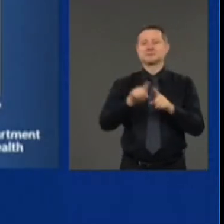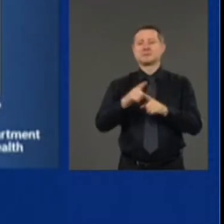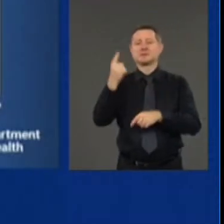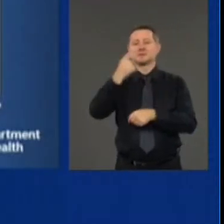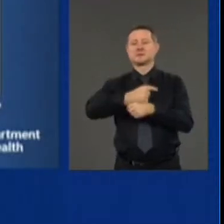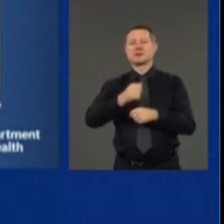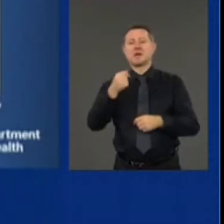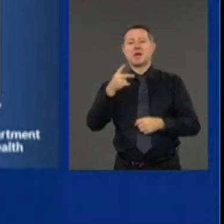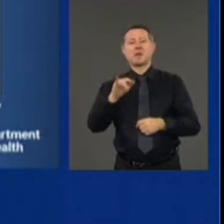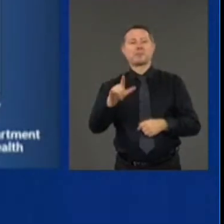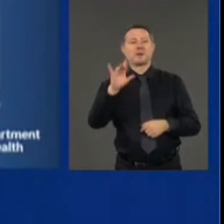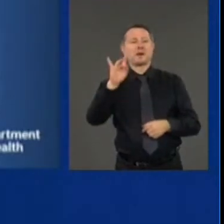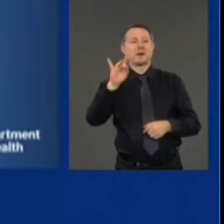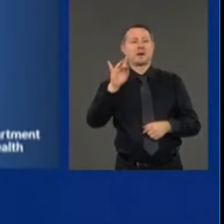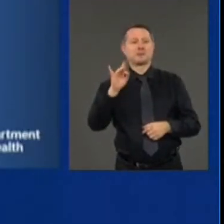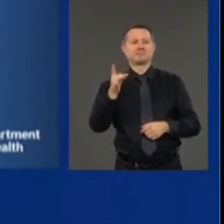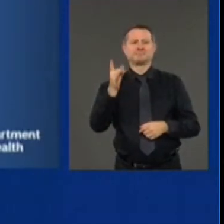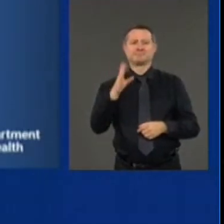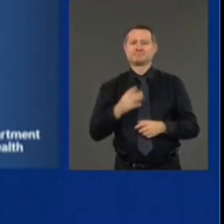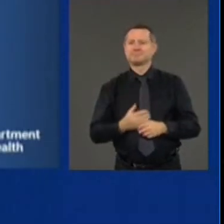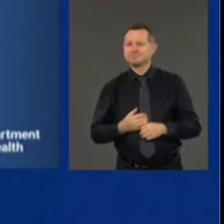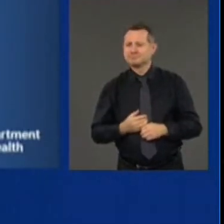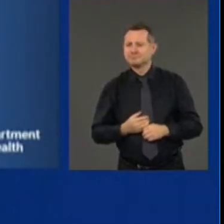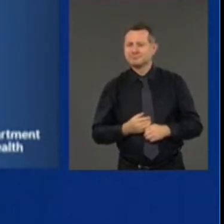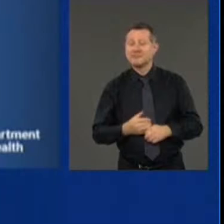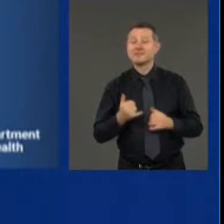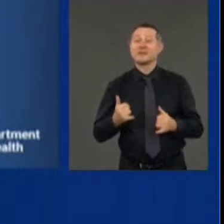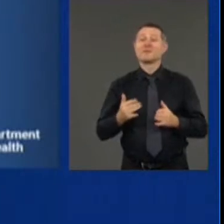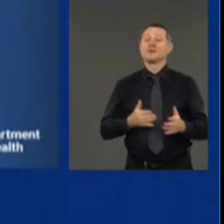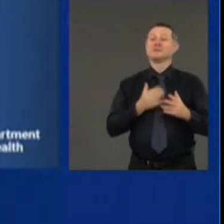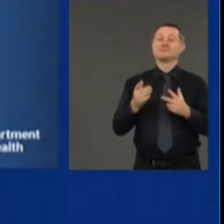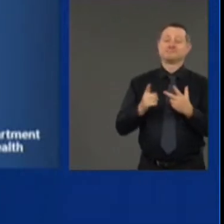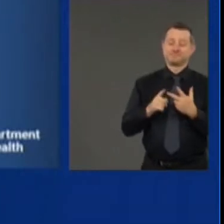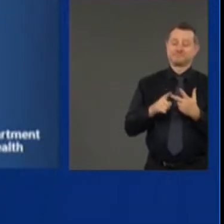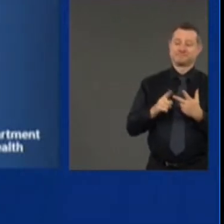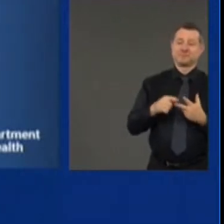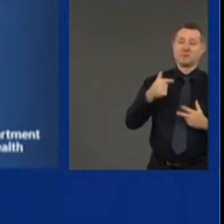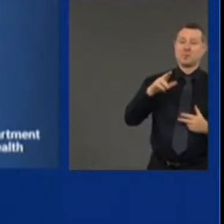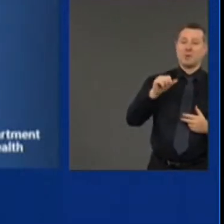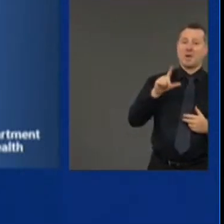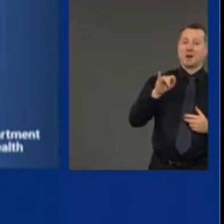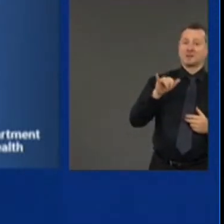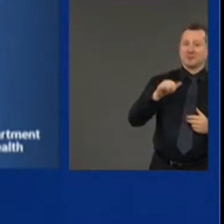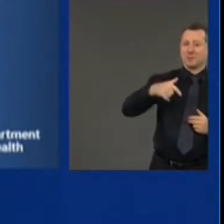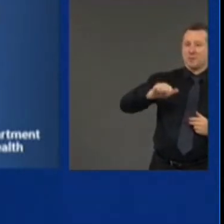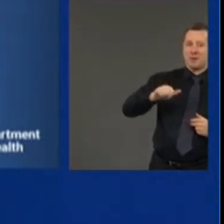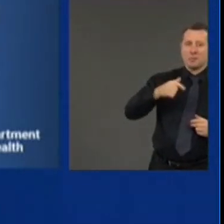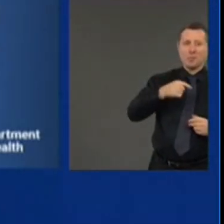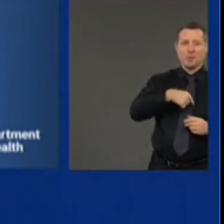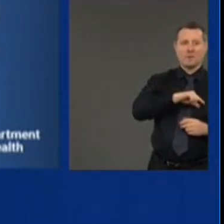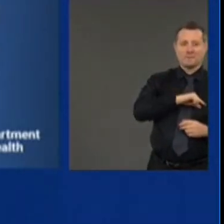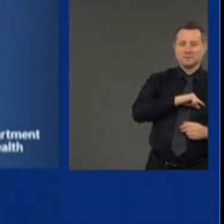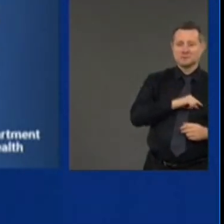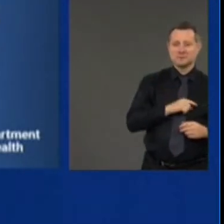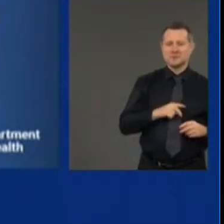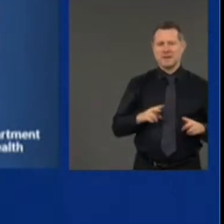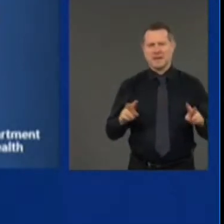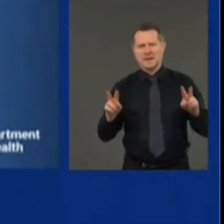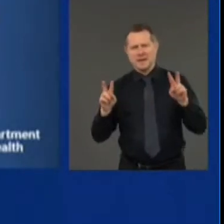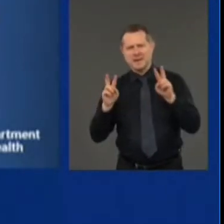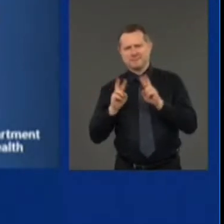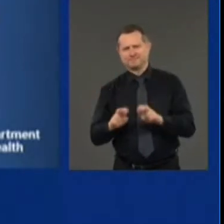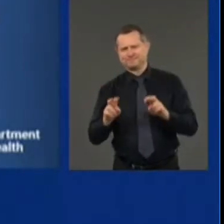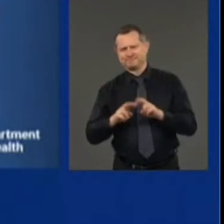And lastly, I'd like to speak about quality. We analyzed whether nursing homes that had a